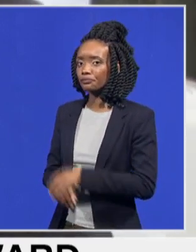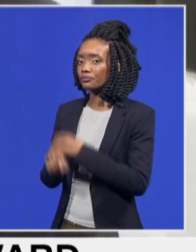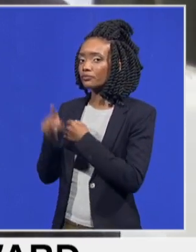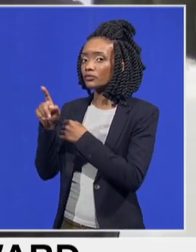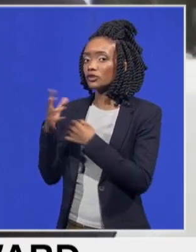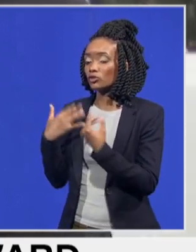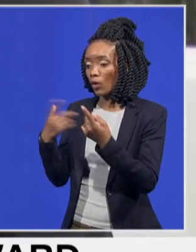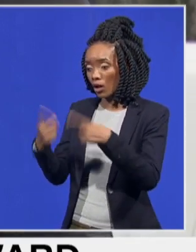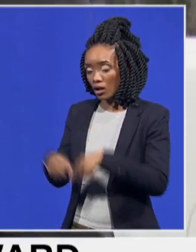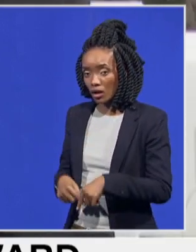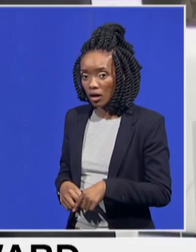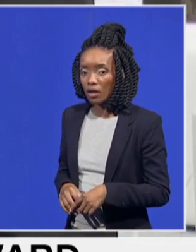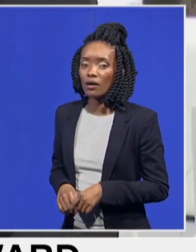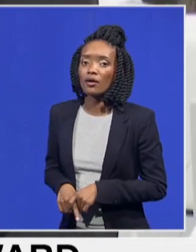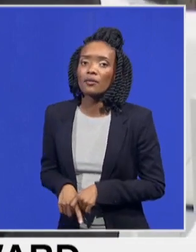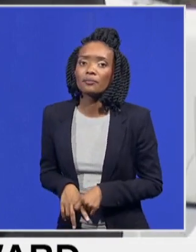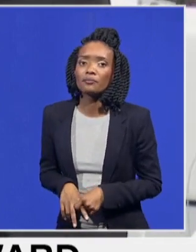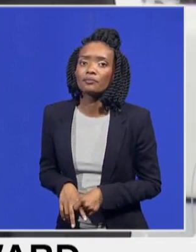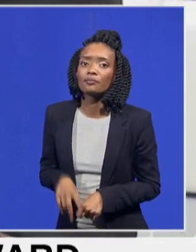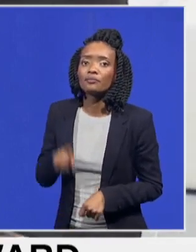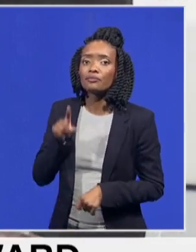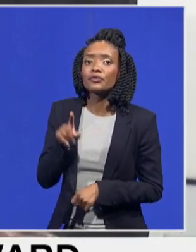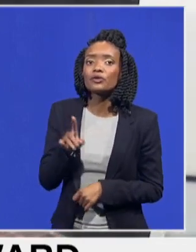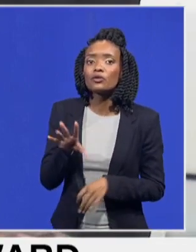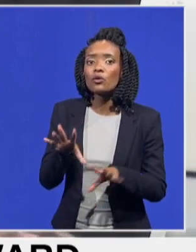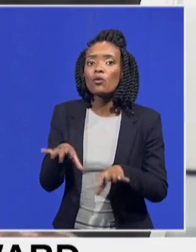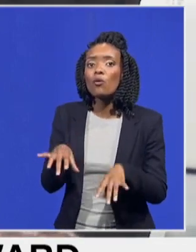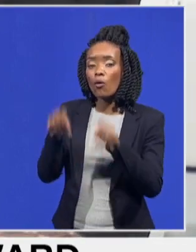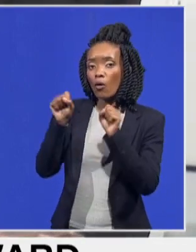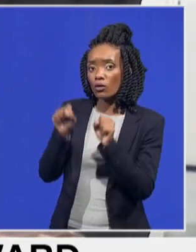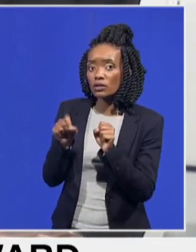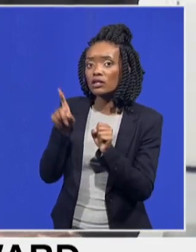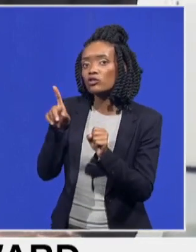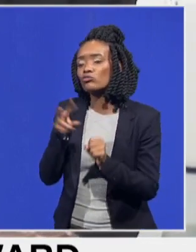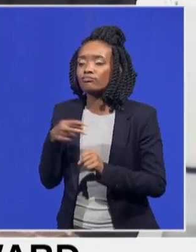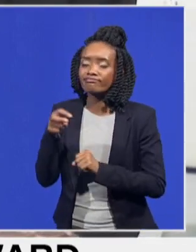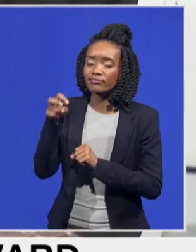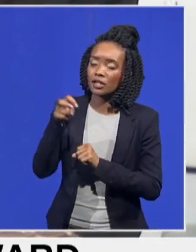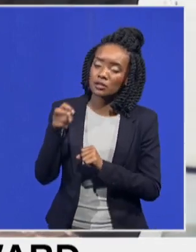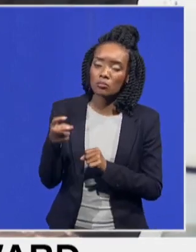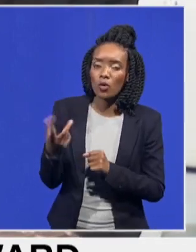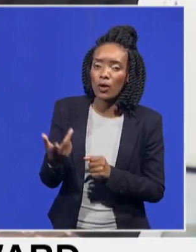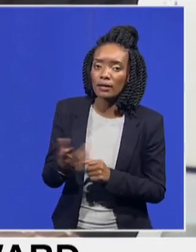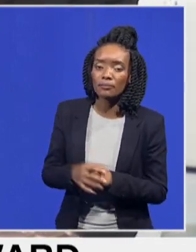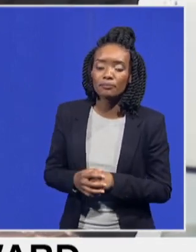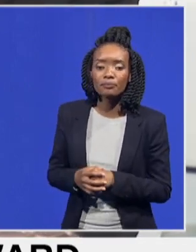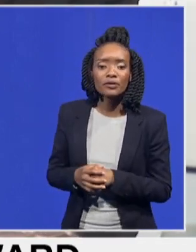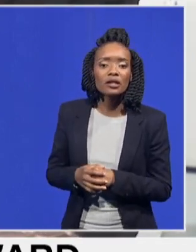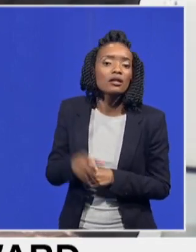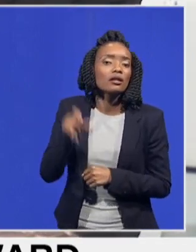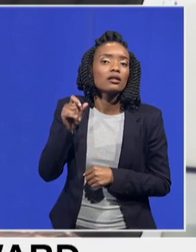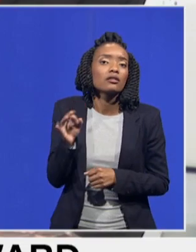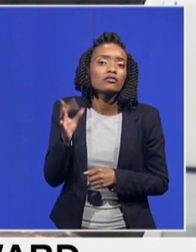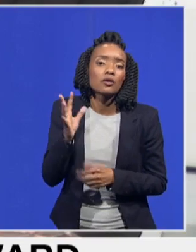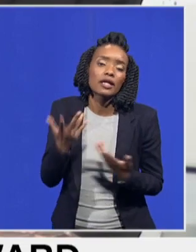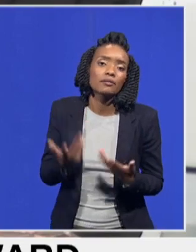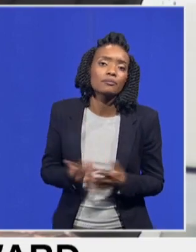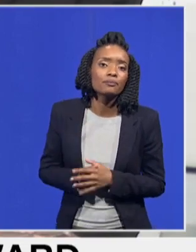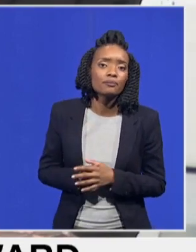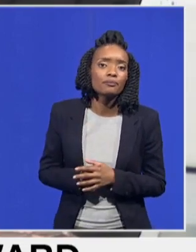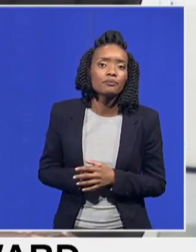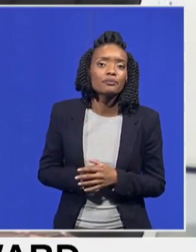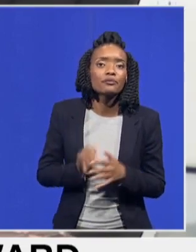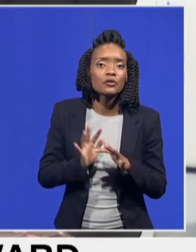You were supposed to be a hosted buyer. You're now an explorer. If we just slightly move away from